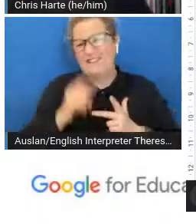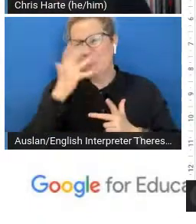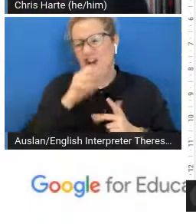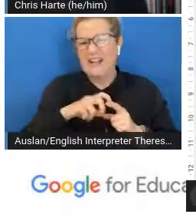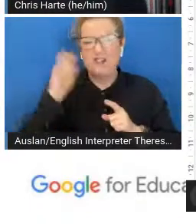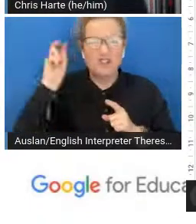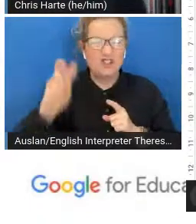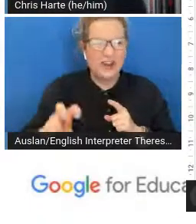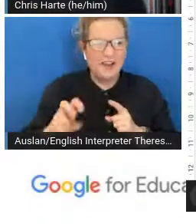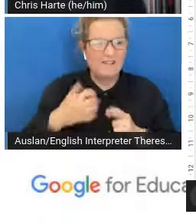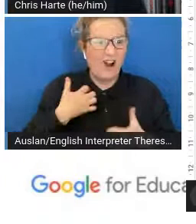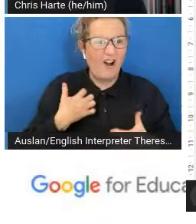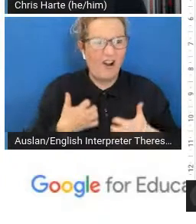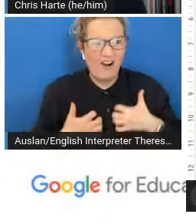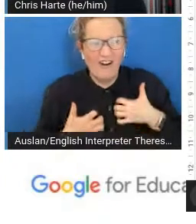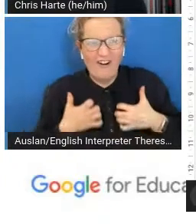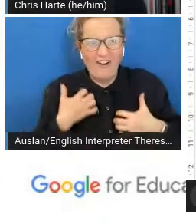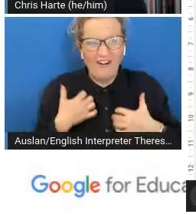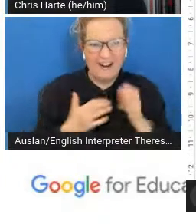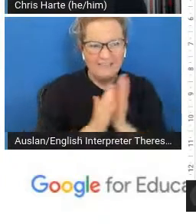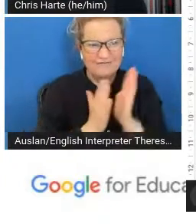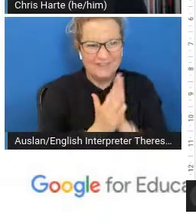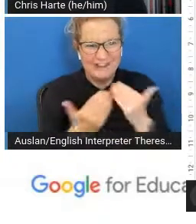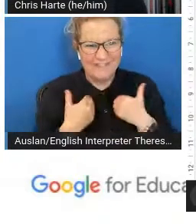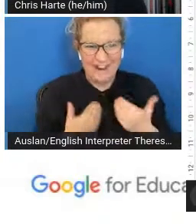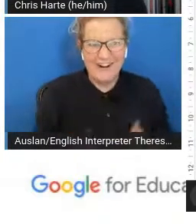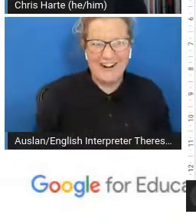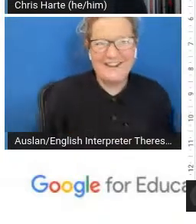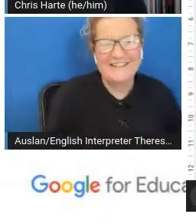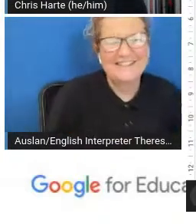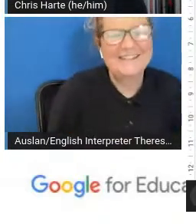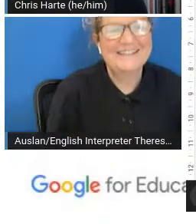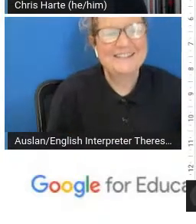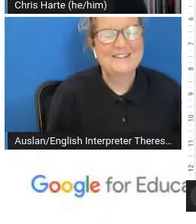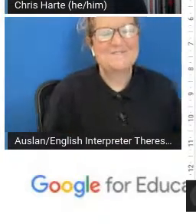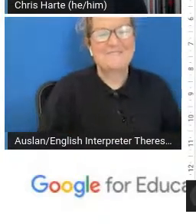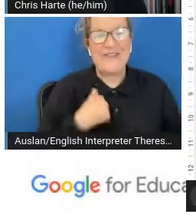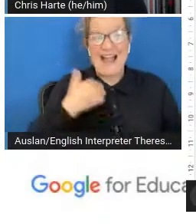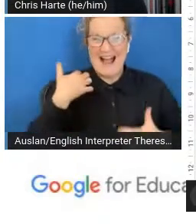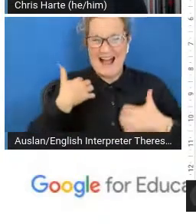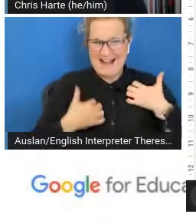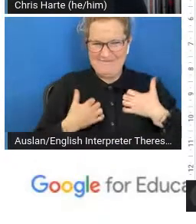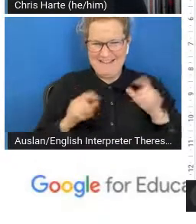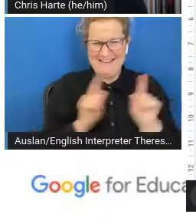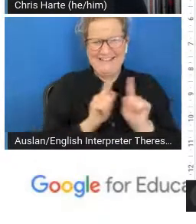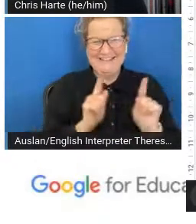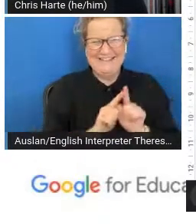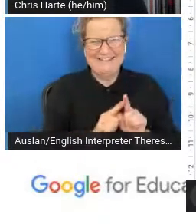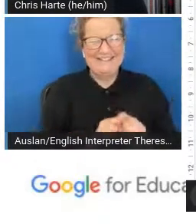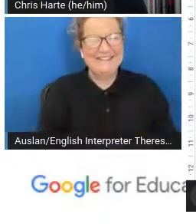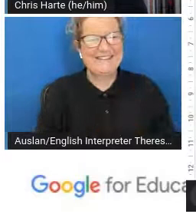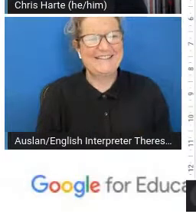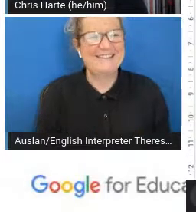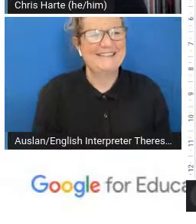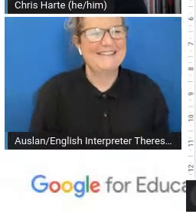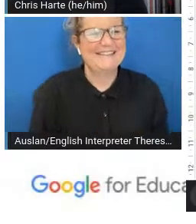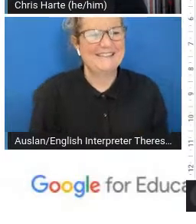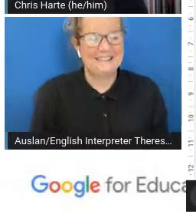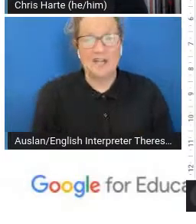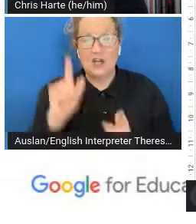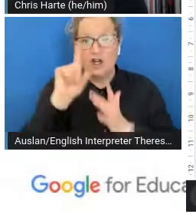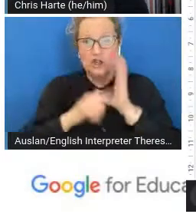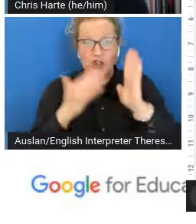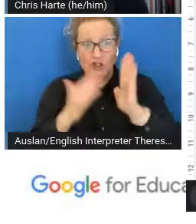was preempting too early. I too am excited. So what I might do is, Jim, when you're